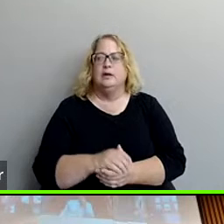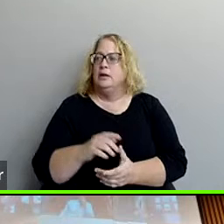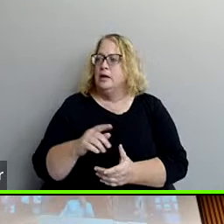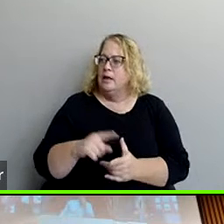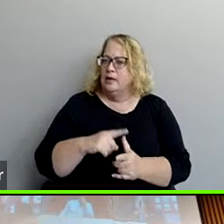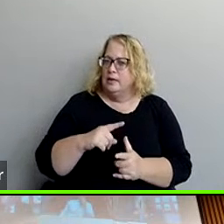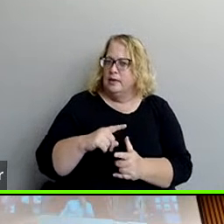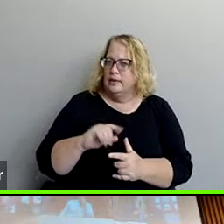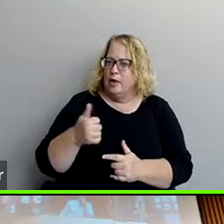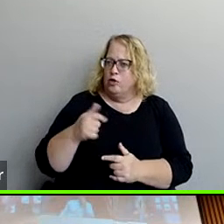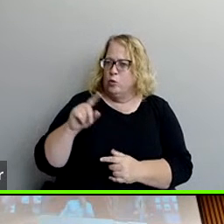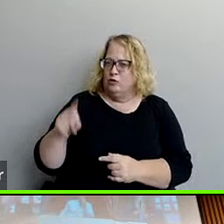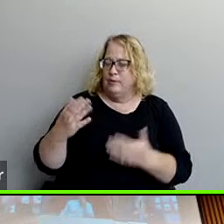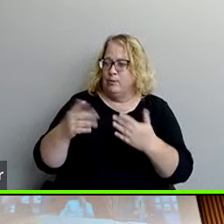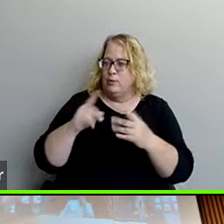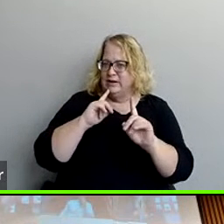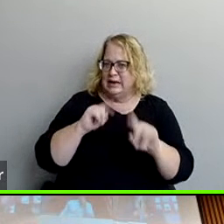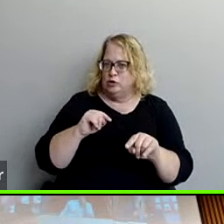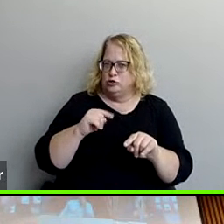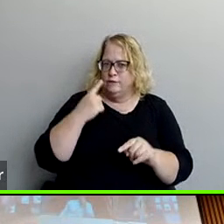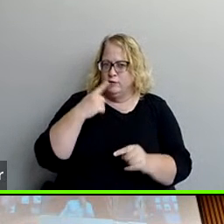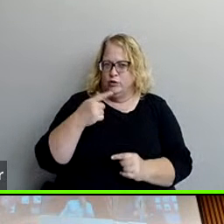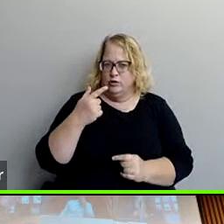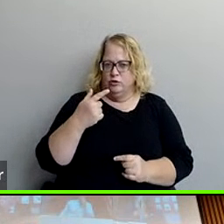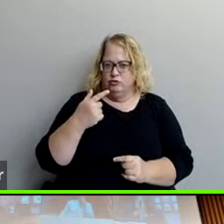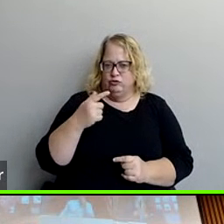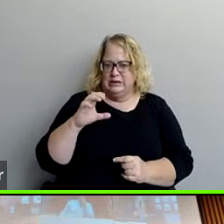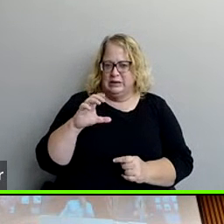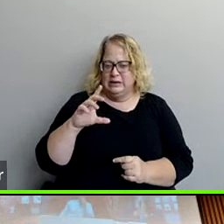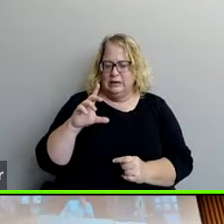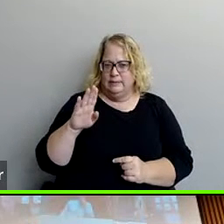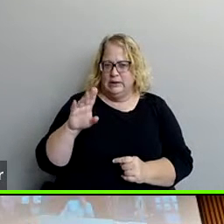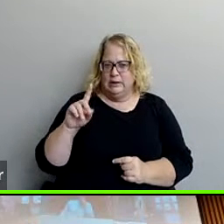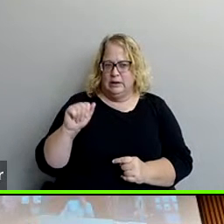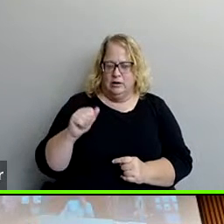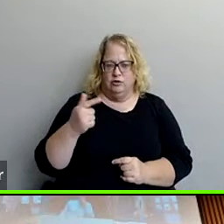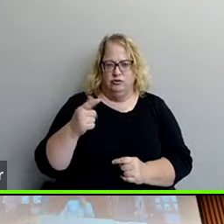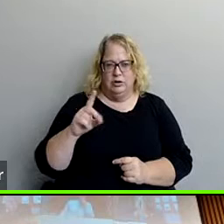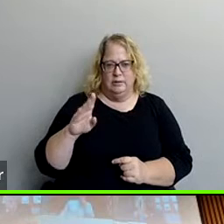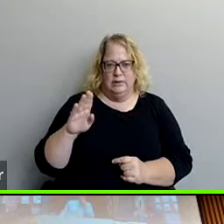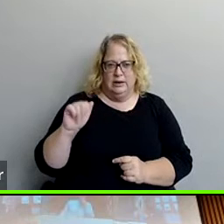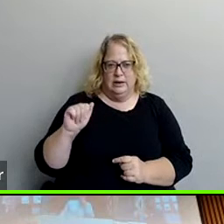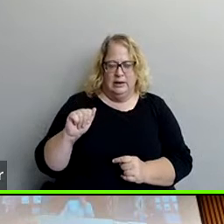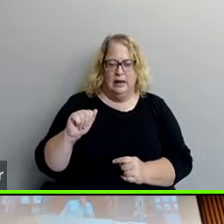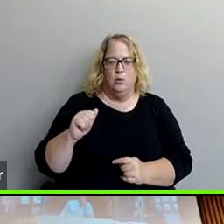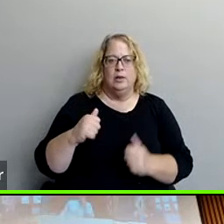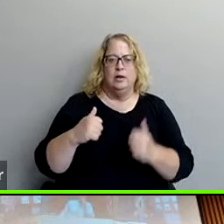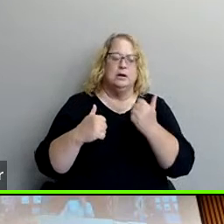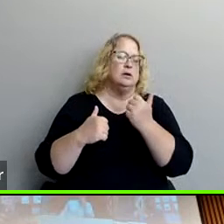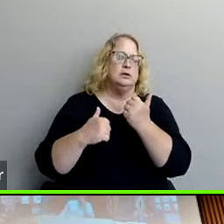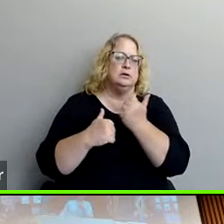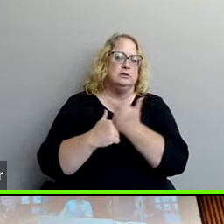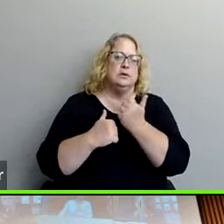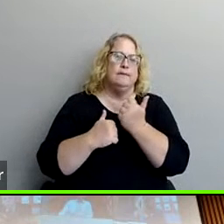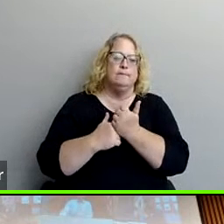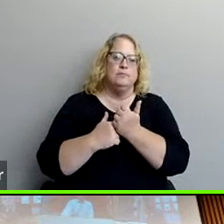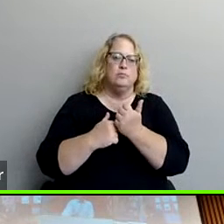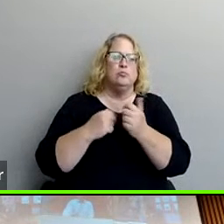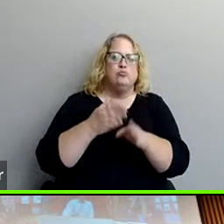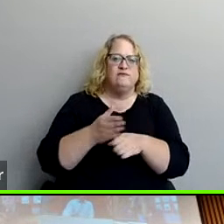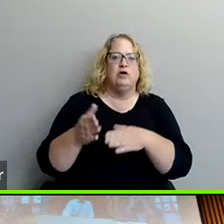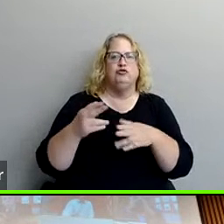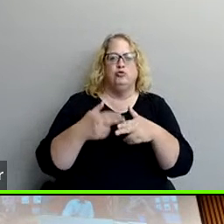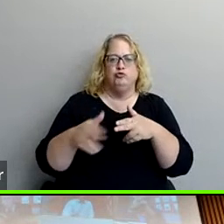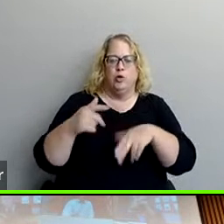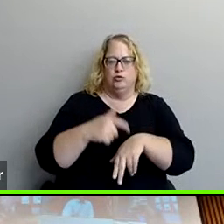The other question, I think you may have an answer, but this is for GCBDA, GBDA, professional support shortly.